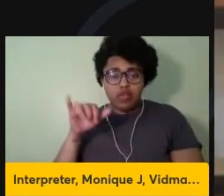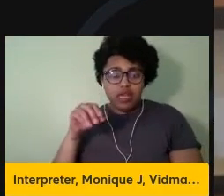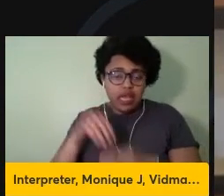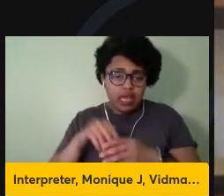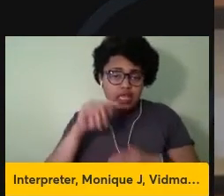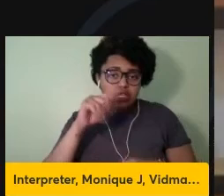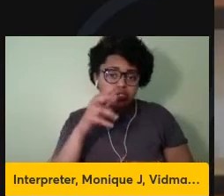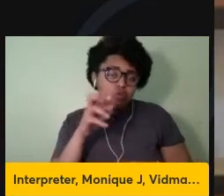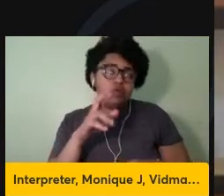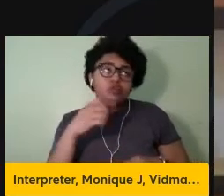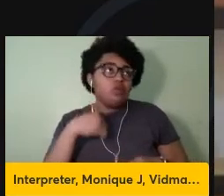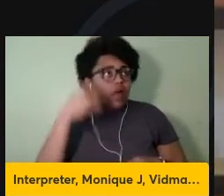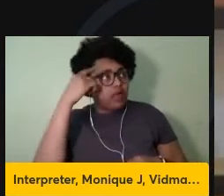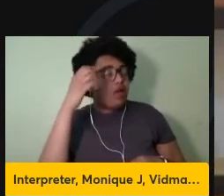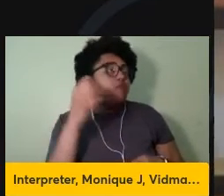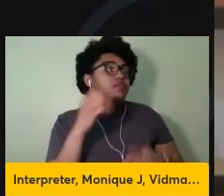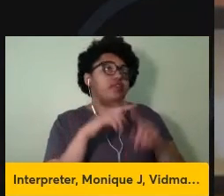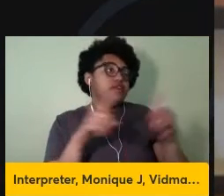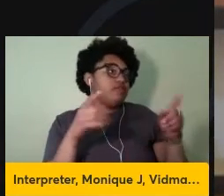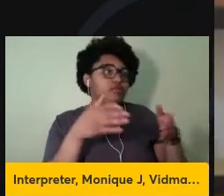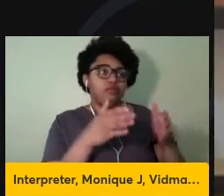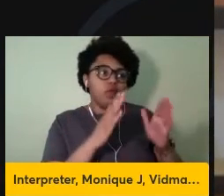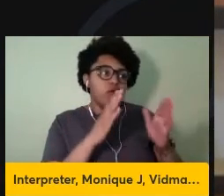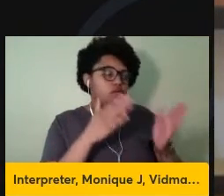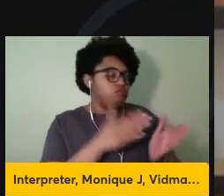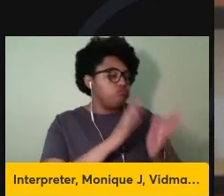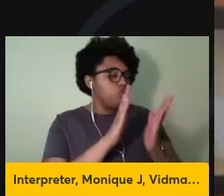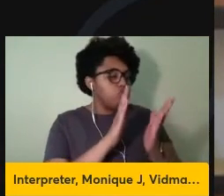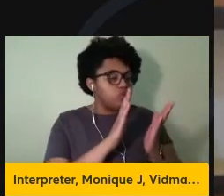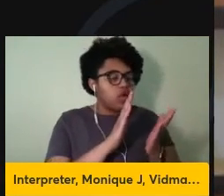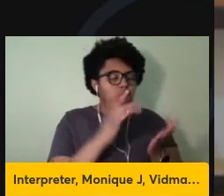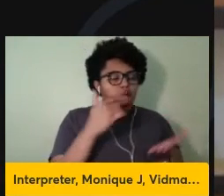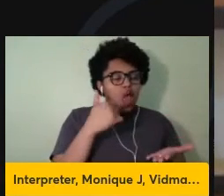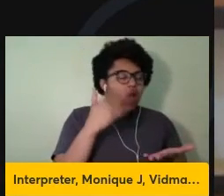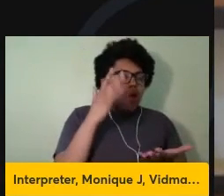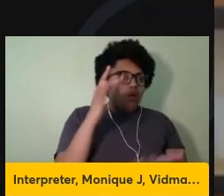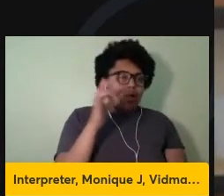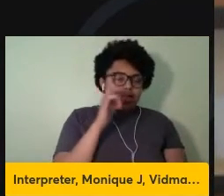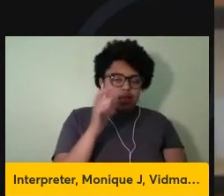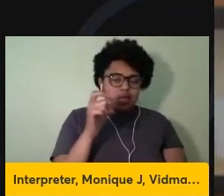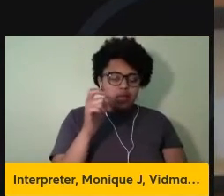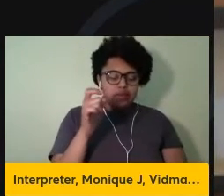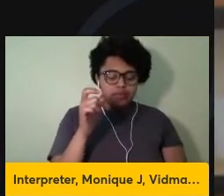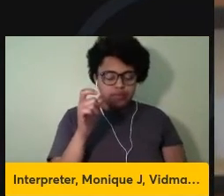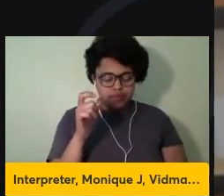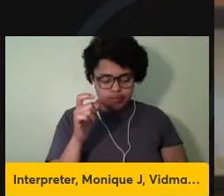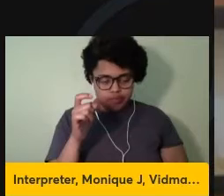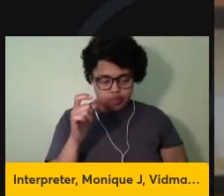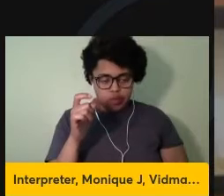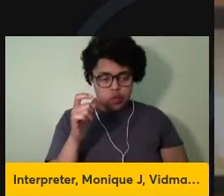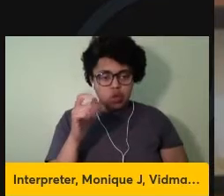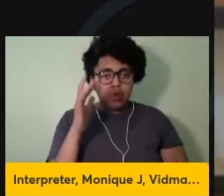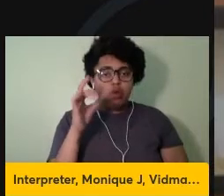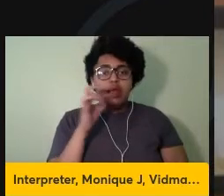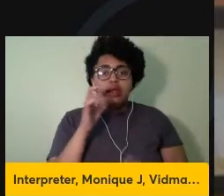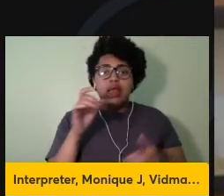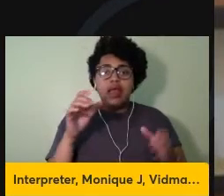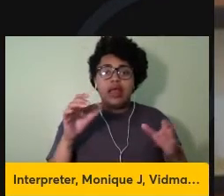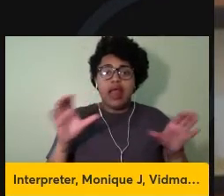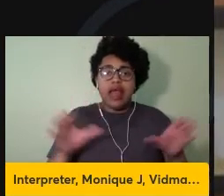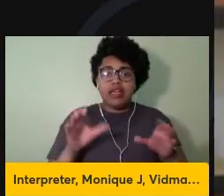I thought of a different approach. Well, why don't we actively genetically modify